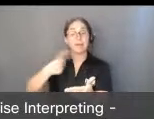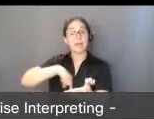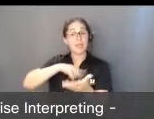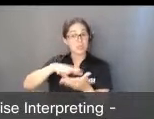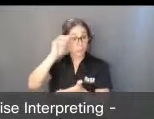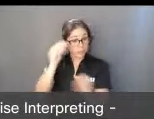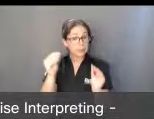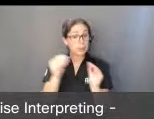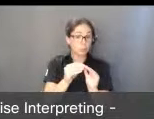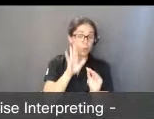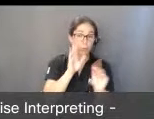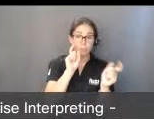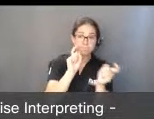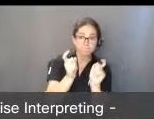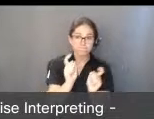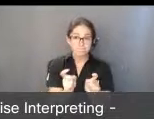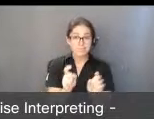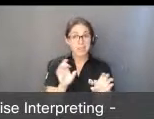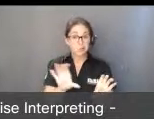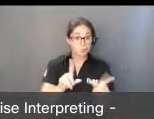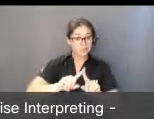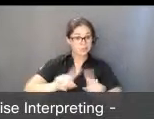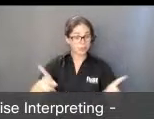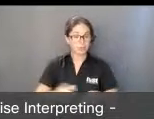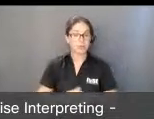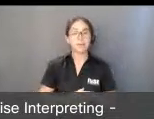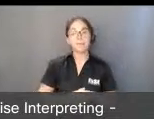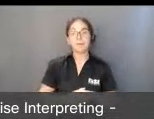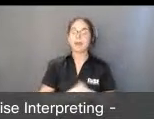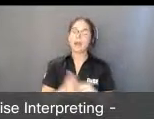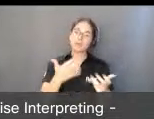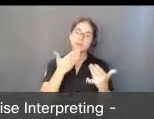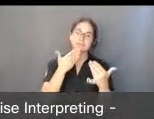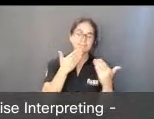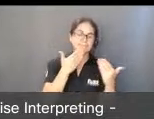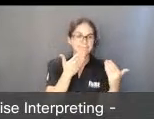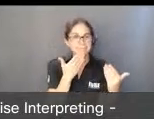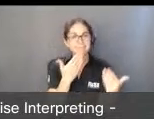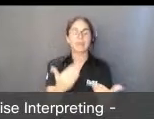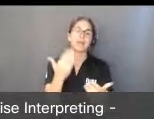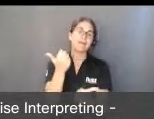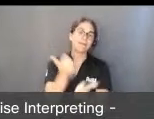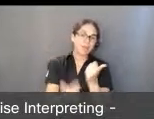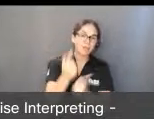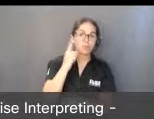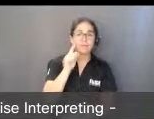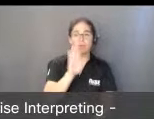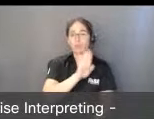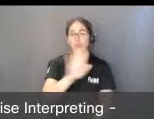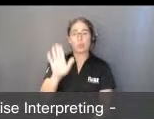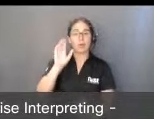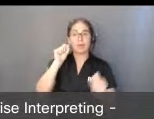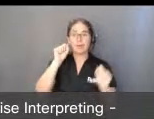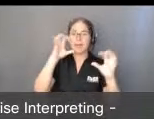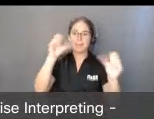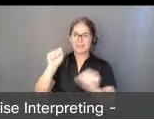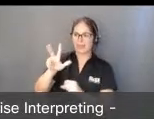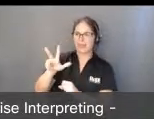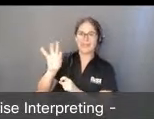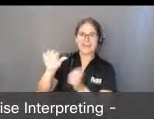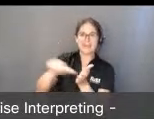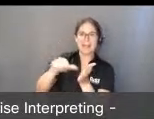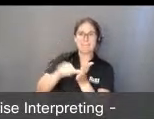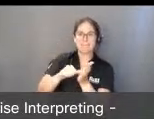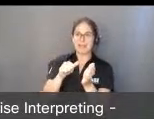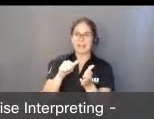we do it differently. But I wanted to say thank you to everyone for this amazing 39-page document